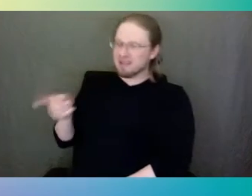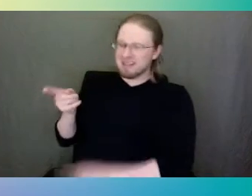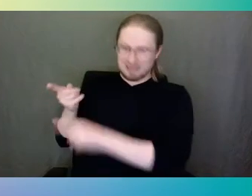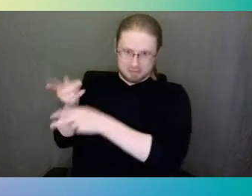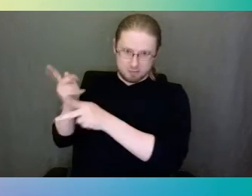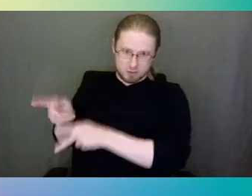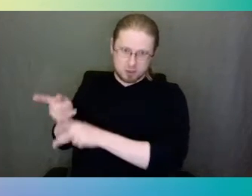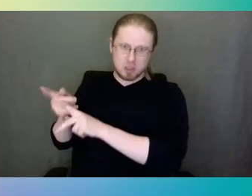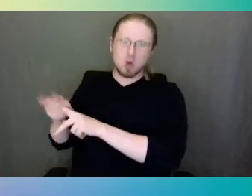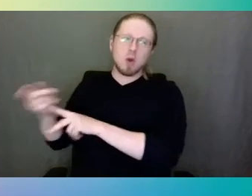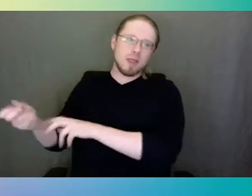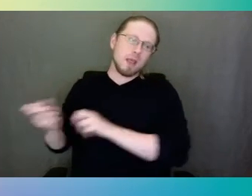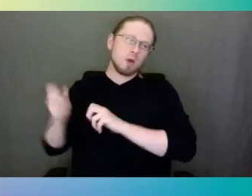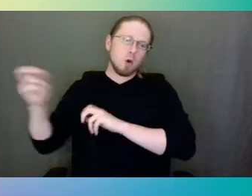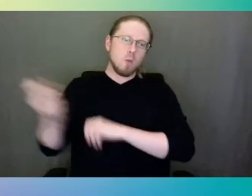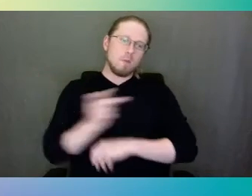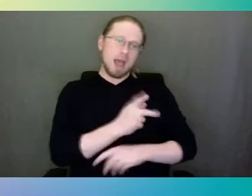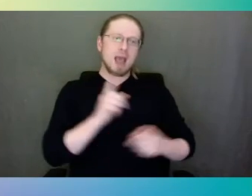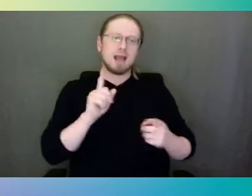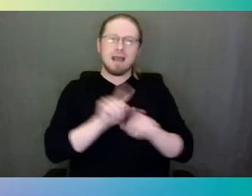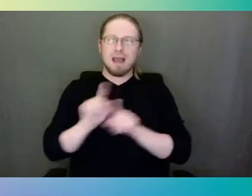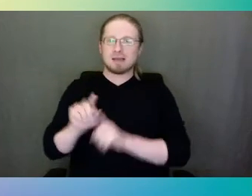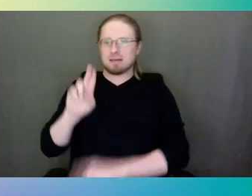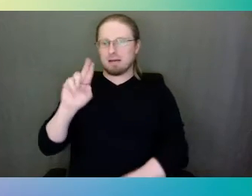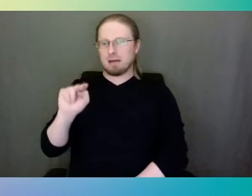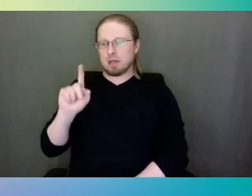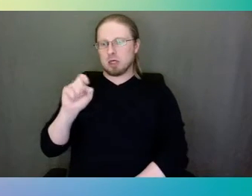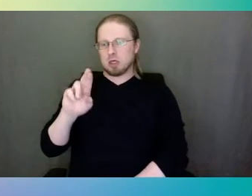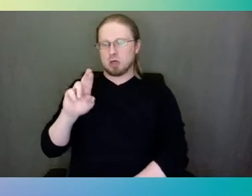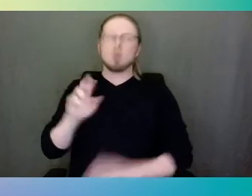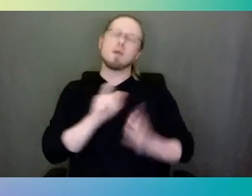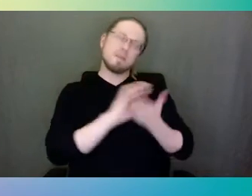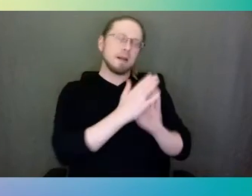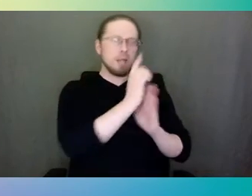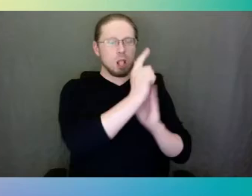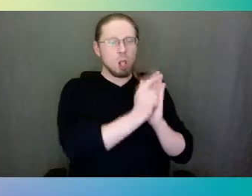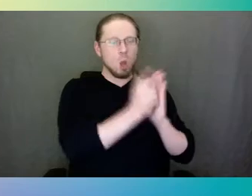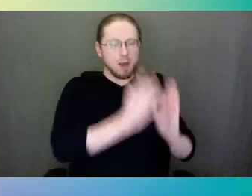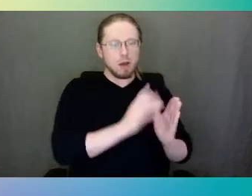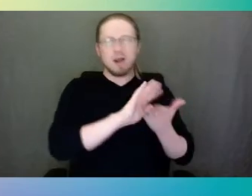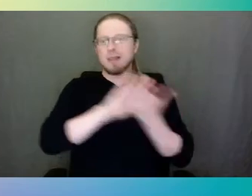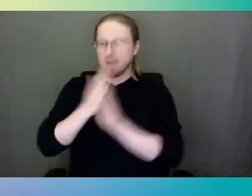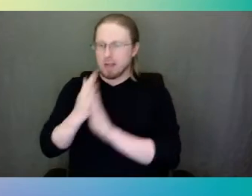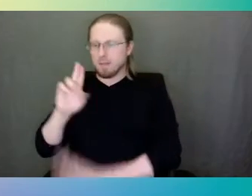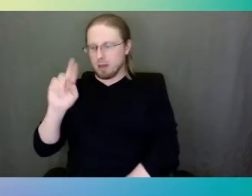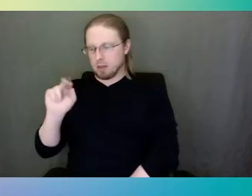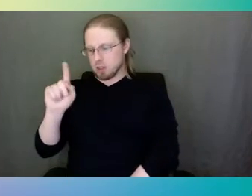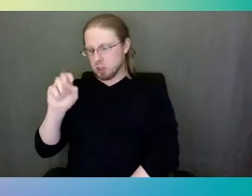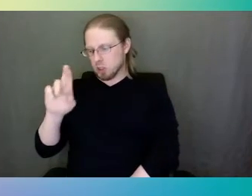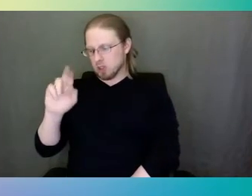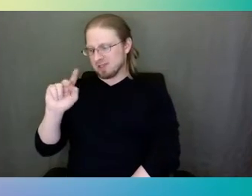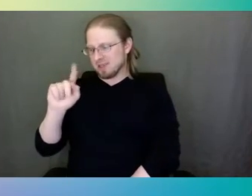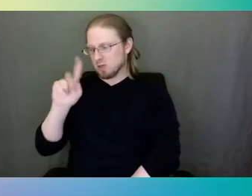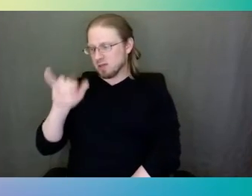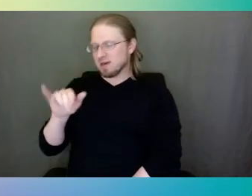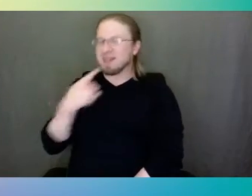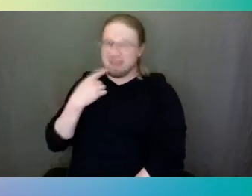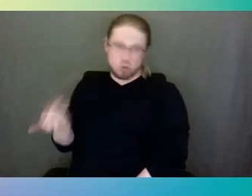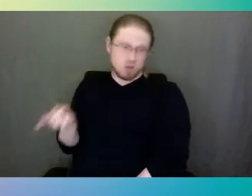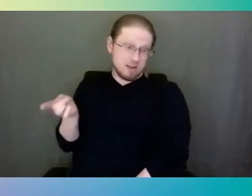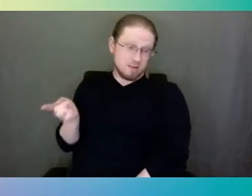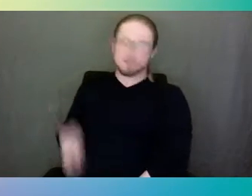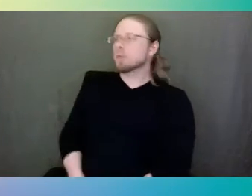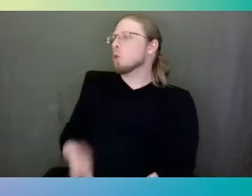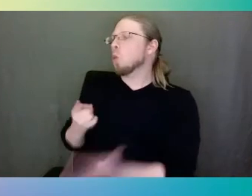back to private practice as a lawyer. They told him as he left the Senate hearing, what you